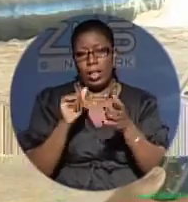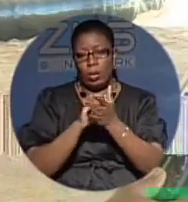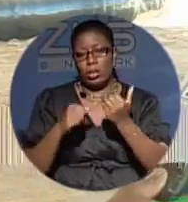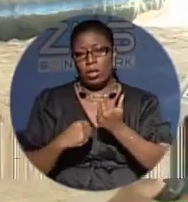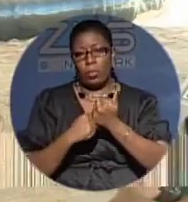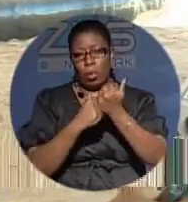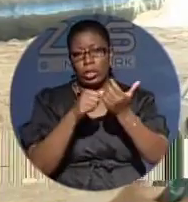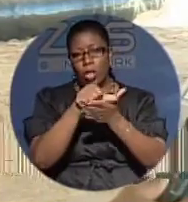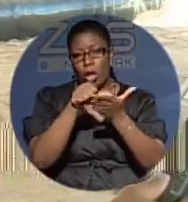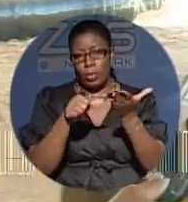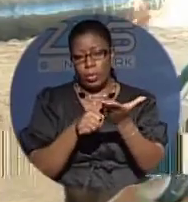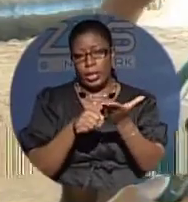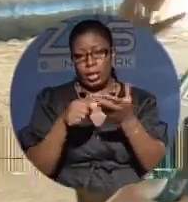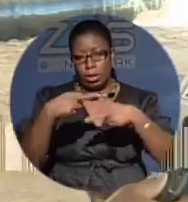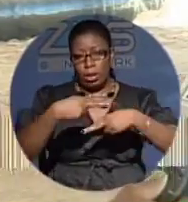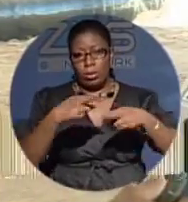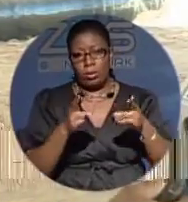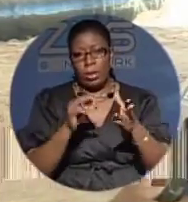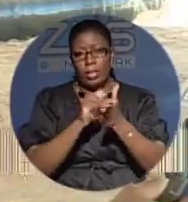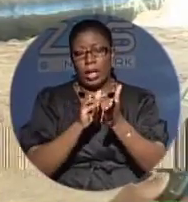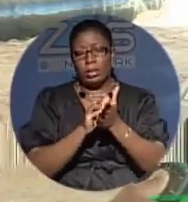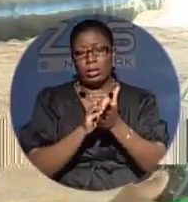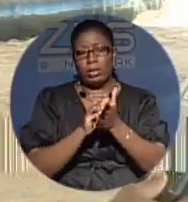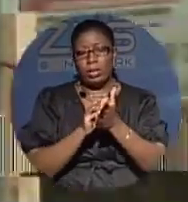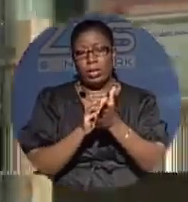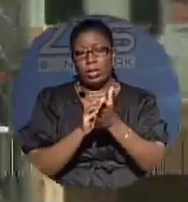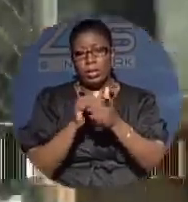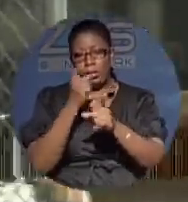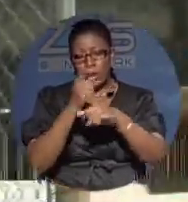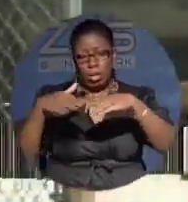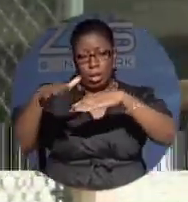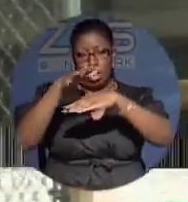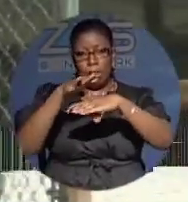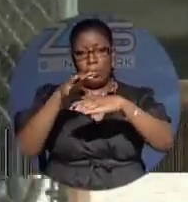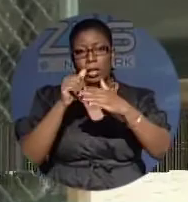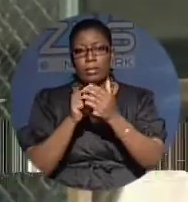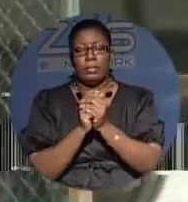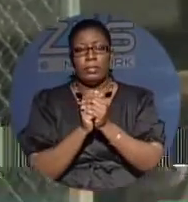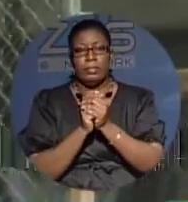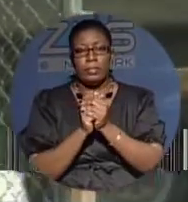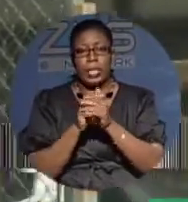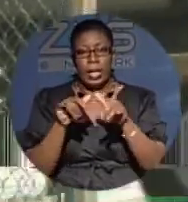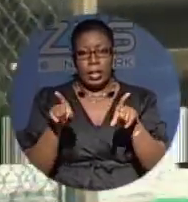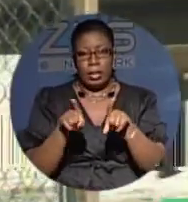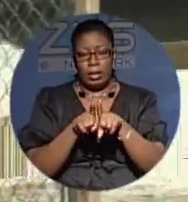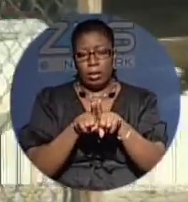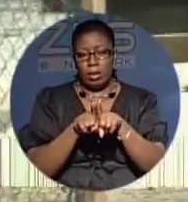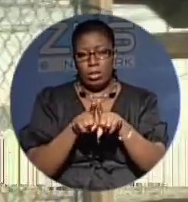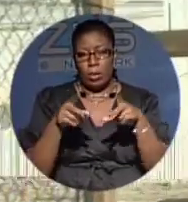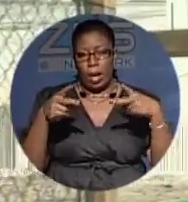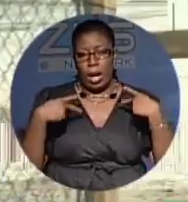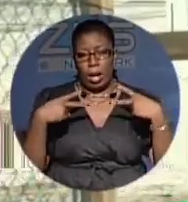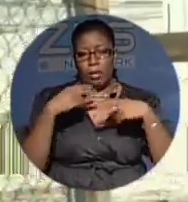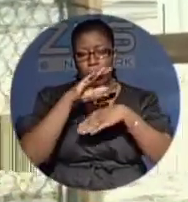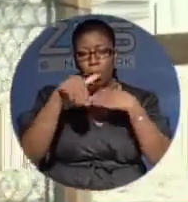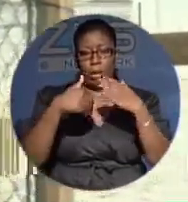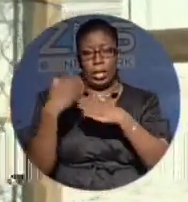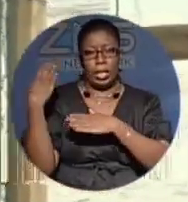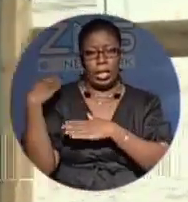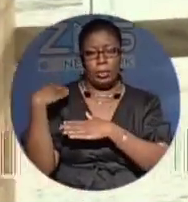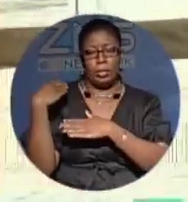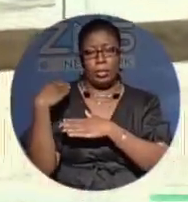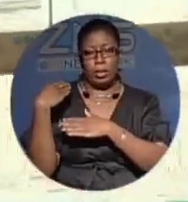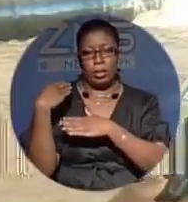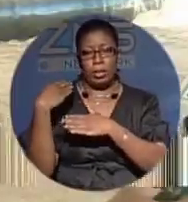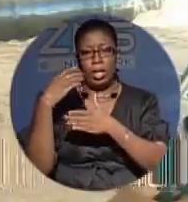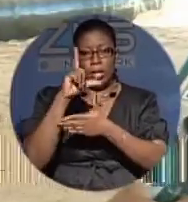the operating theaters, which are directly above. This new center will also house all the capital's public laboratories